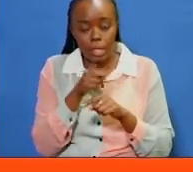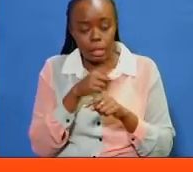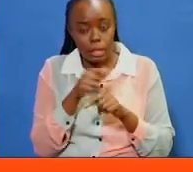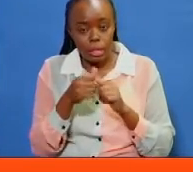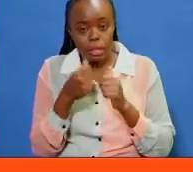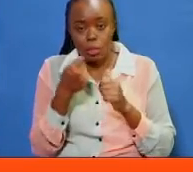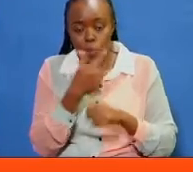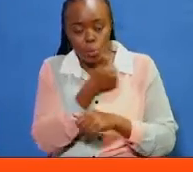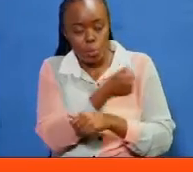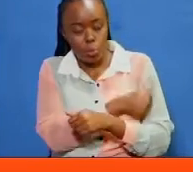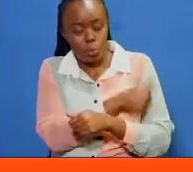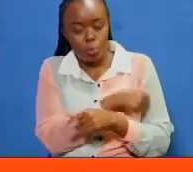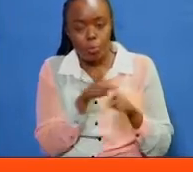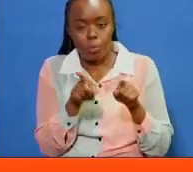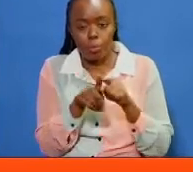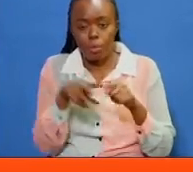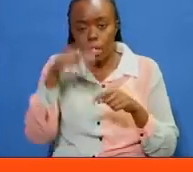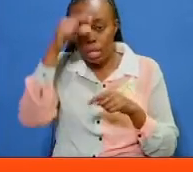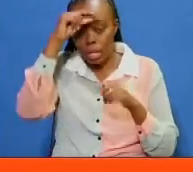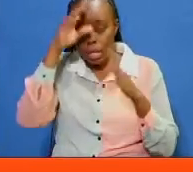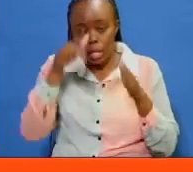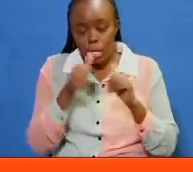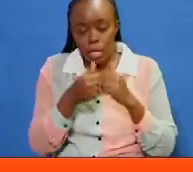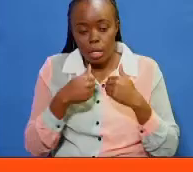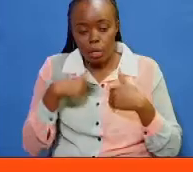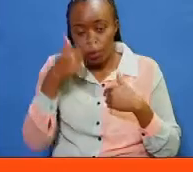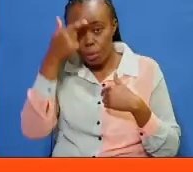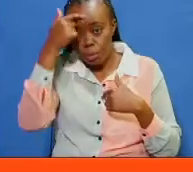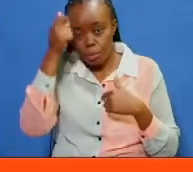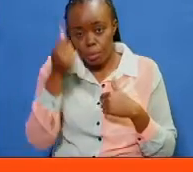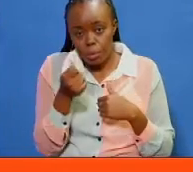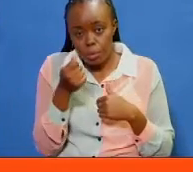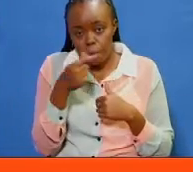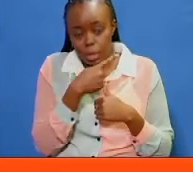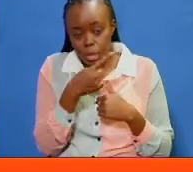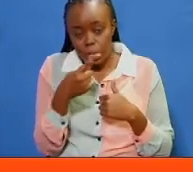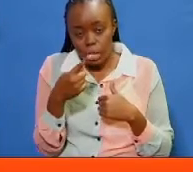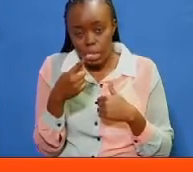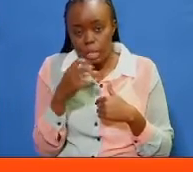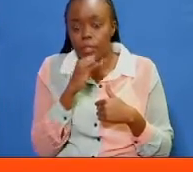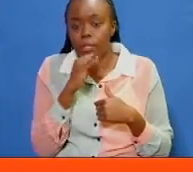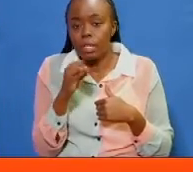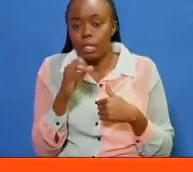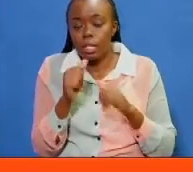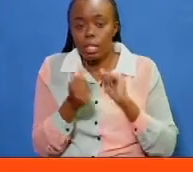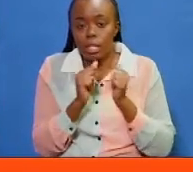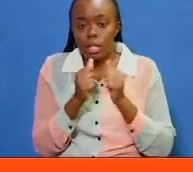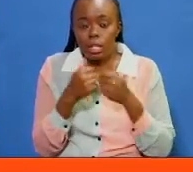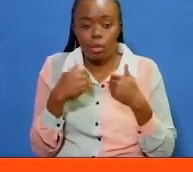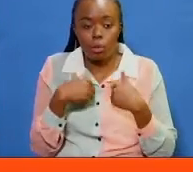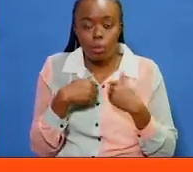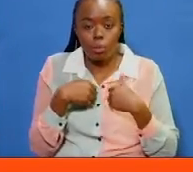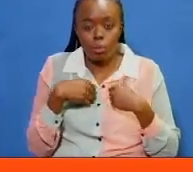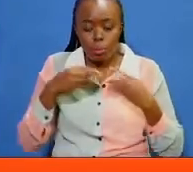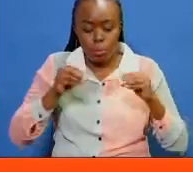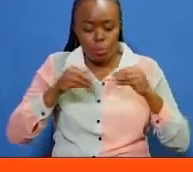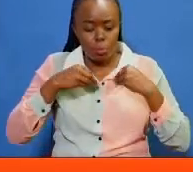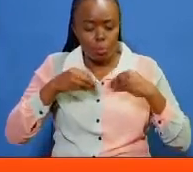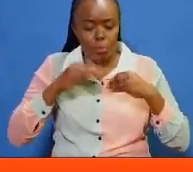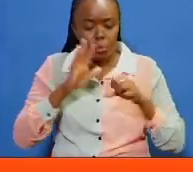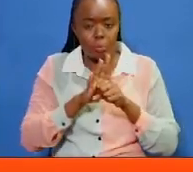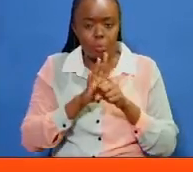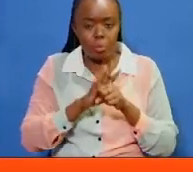chanjo serikali asimamie msuri, kwa sababu hii chanjo nilikuwa na corruption mingi sana.